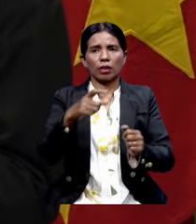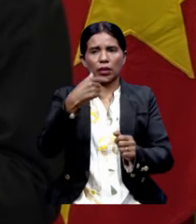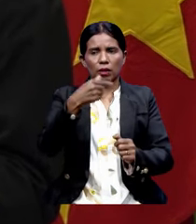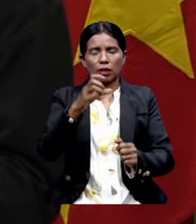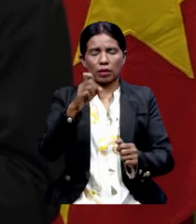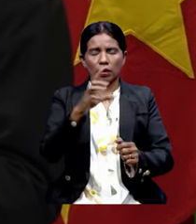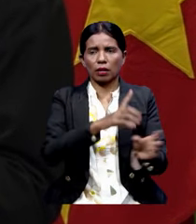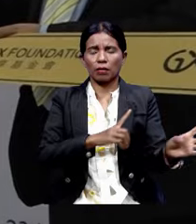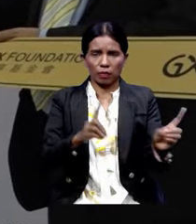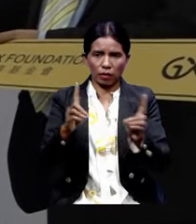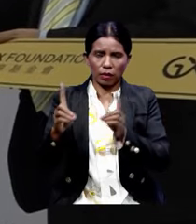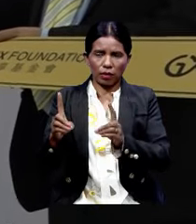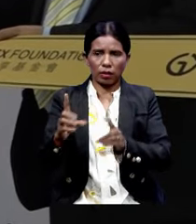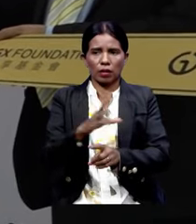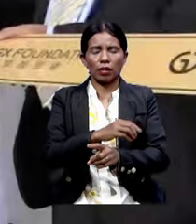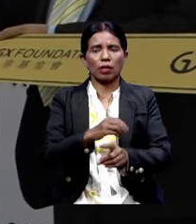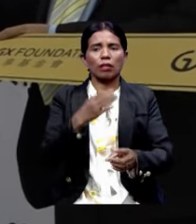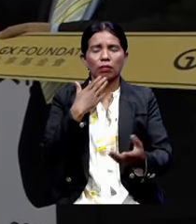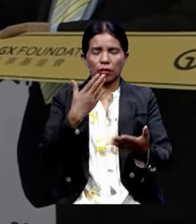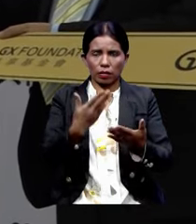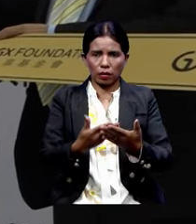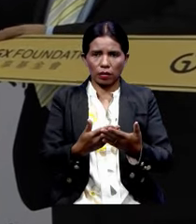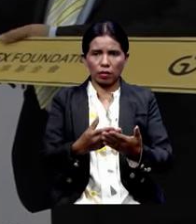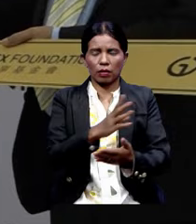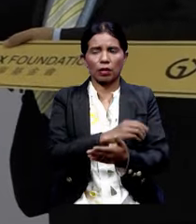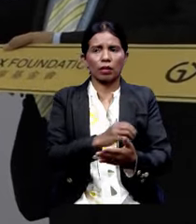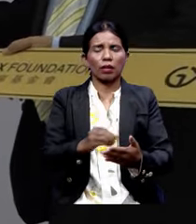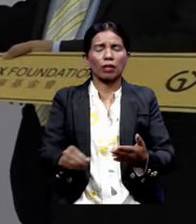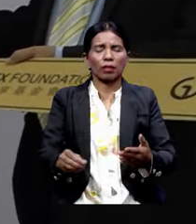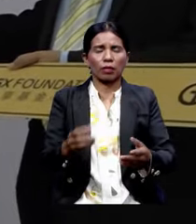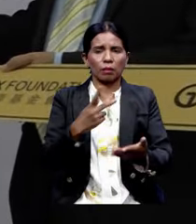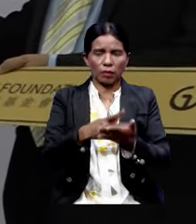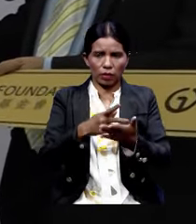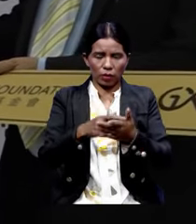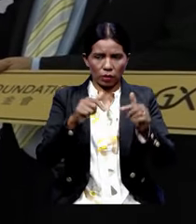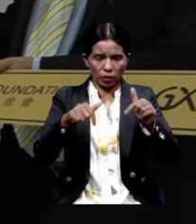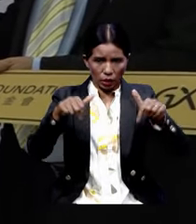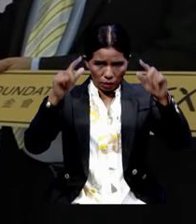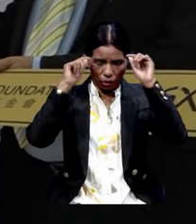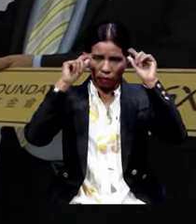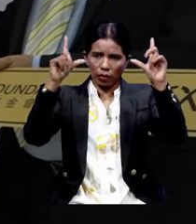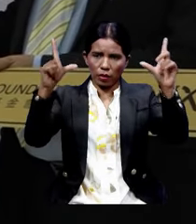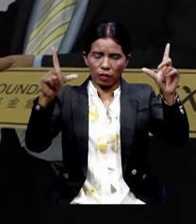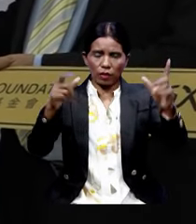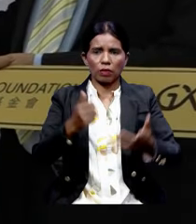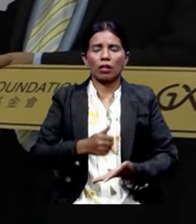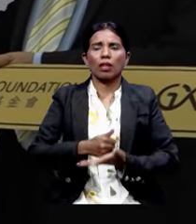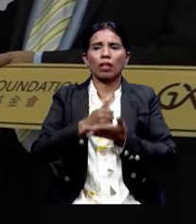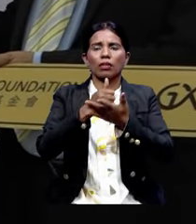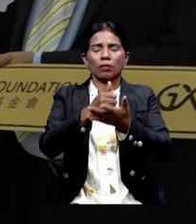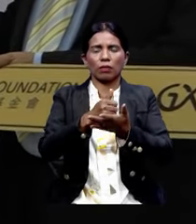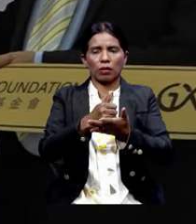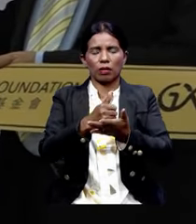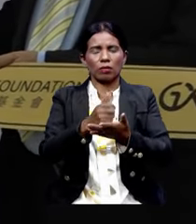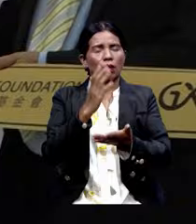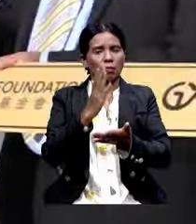implementing a comprehensive and nationwide project in Timor-Leste to help combat